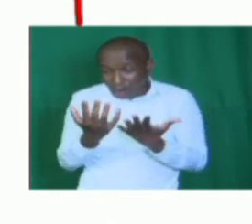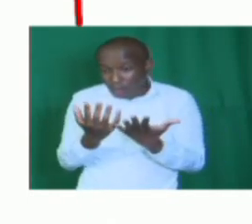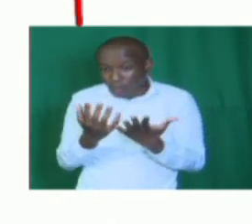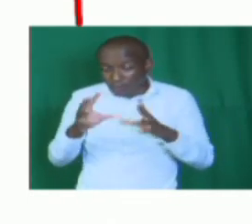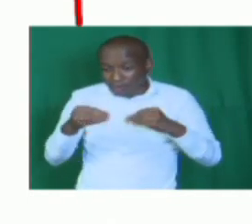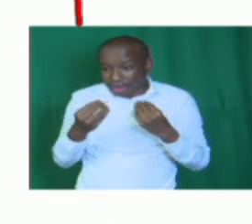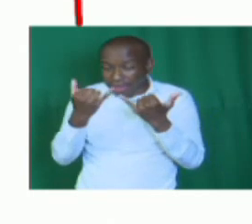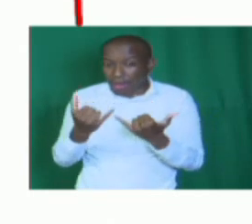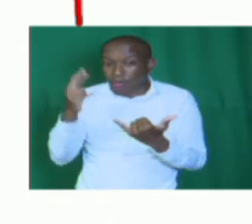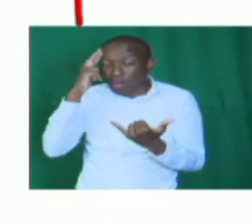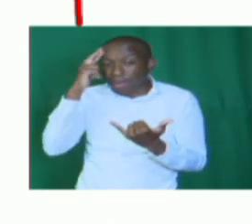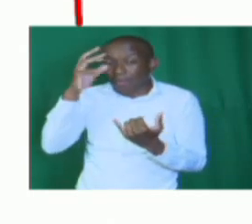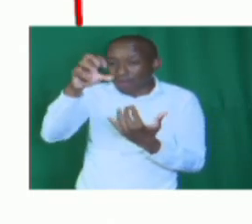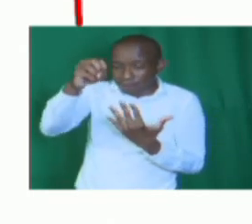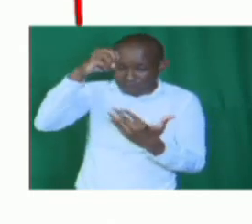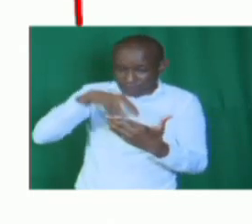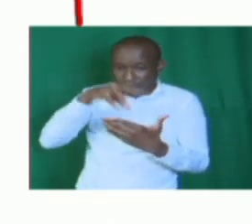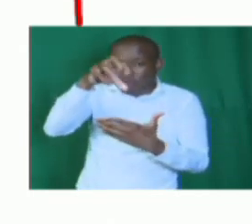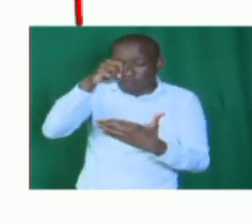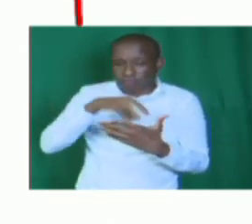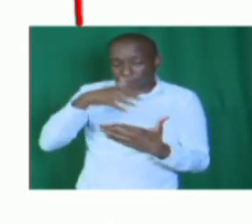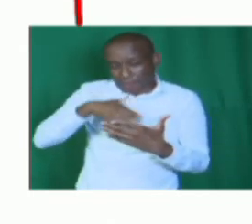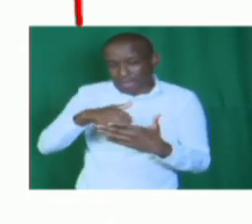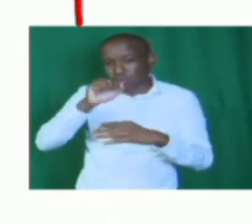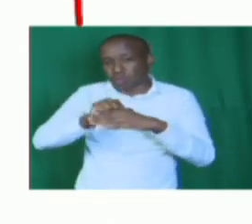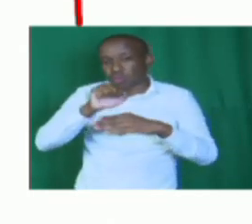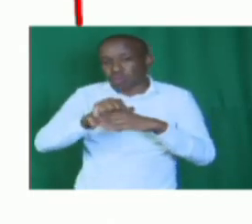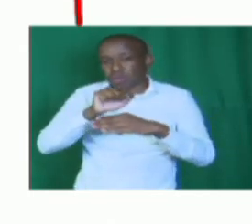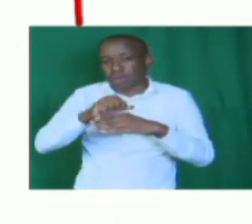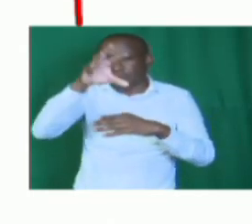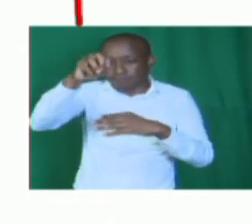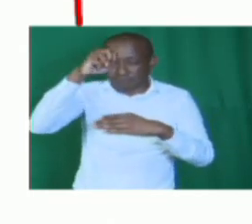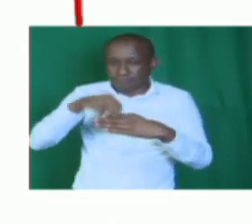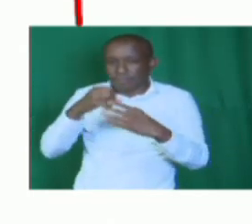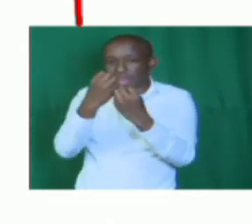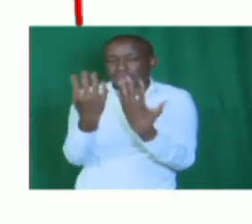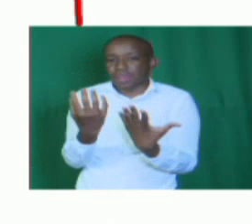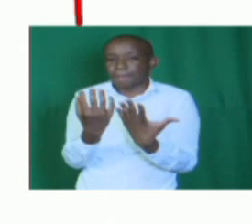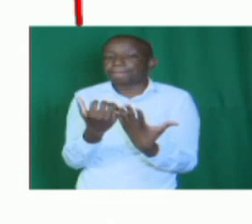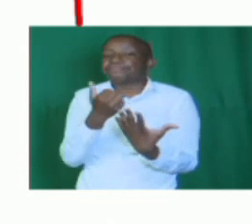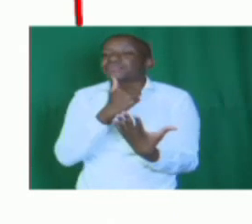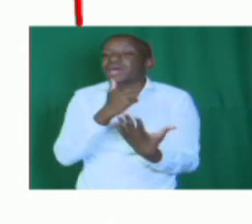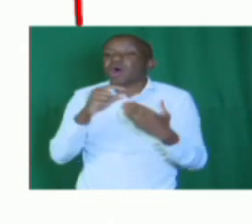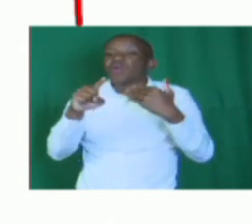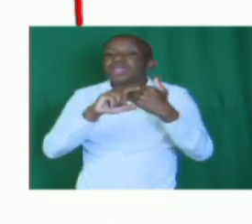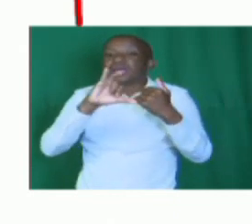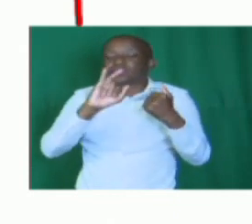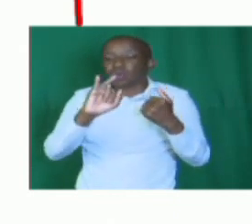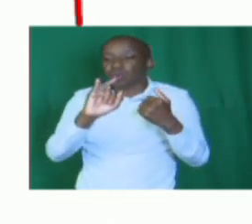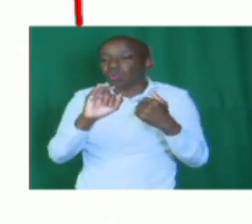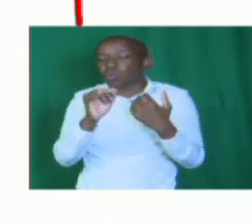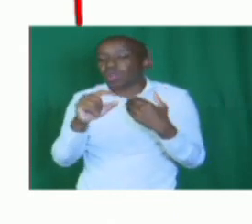us substitute. Remember, I said you should be able to substitute here. So let us use our -2. If we